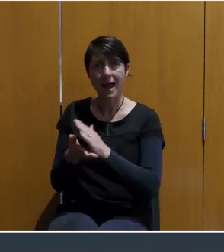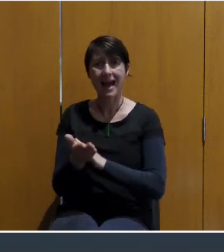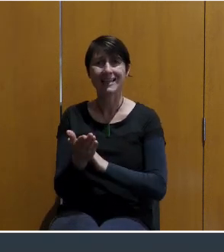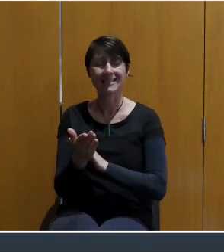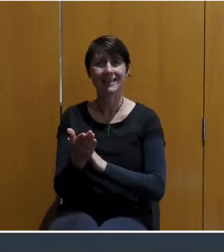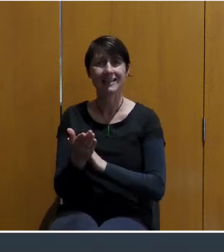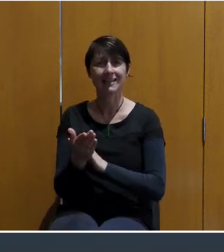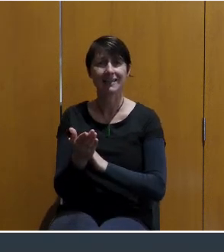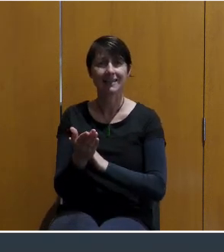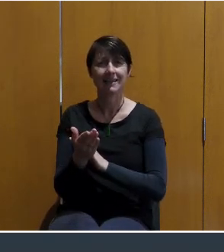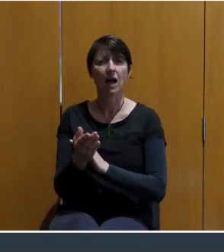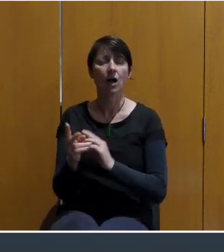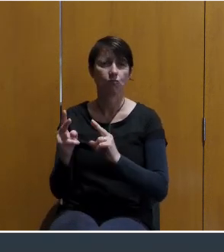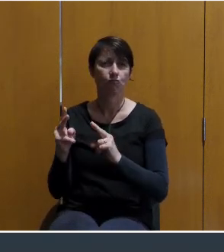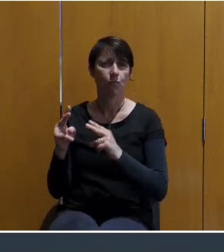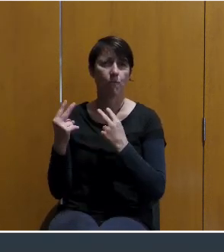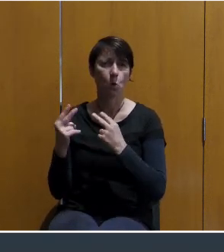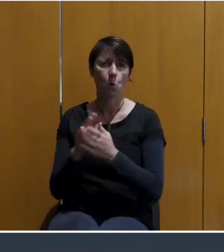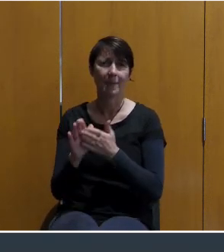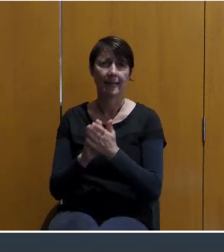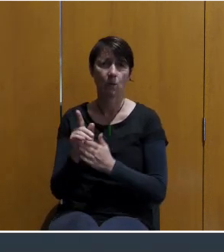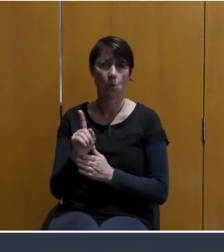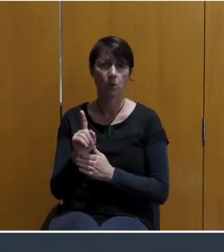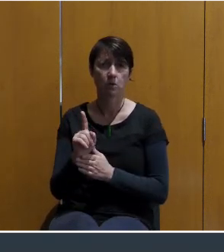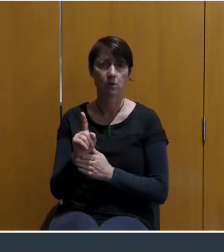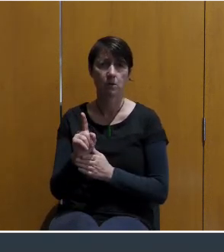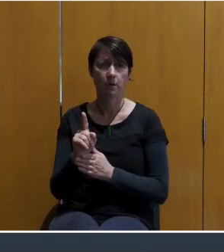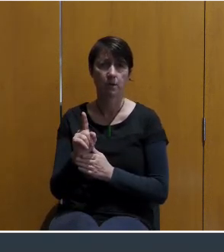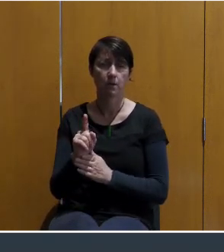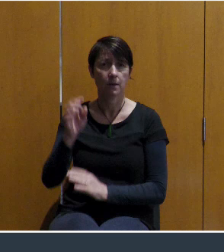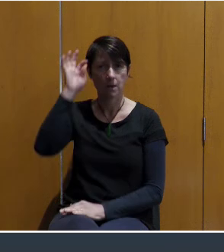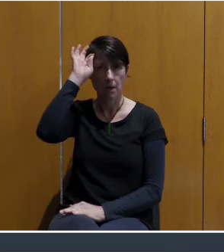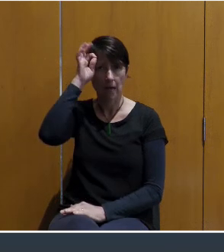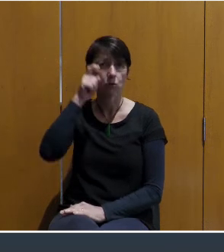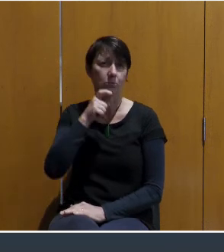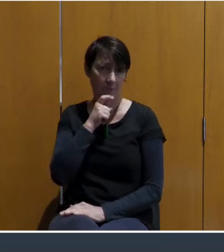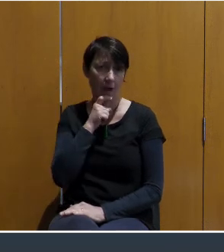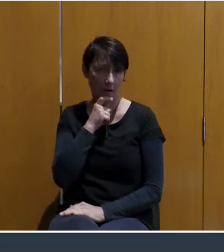I think the CE wants to say something.